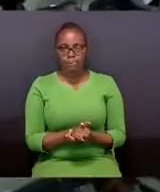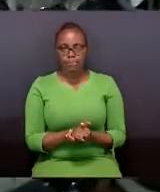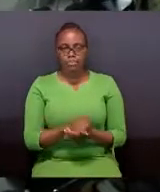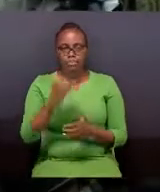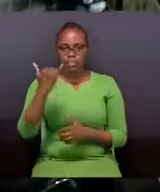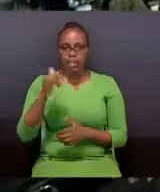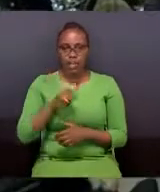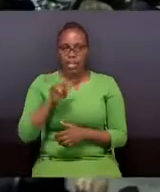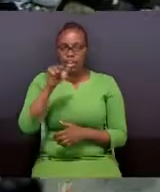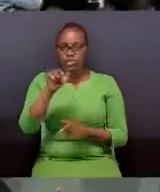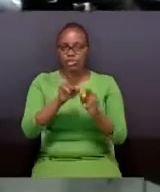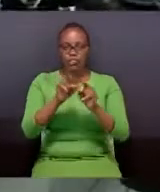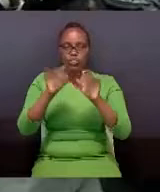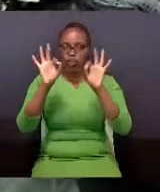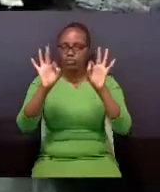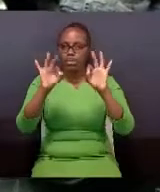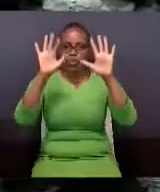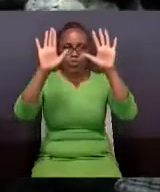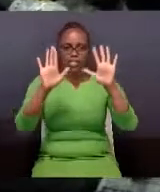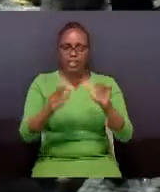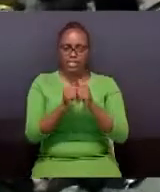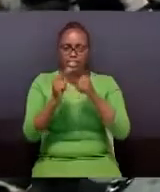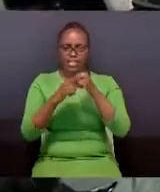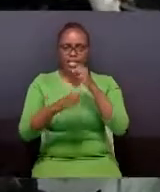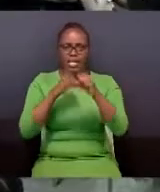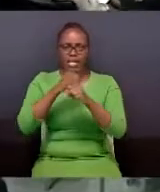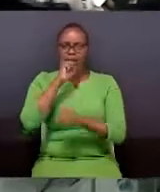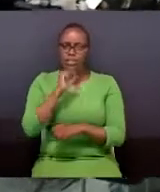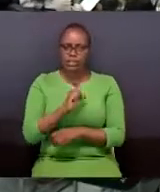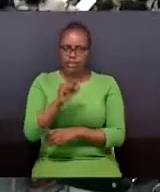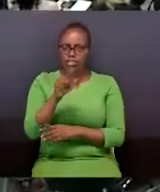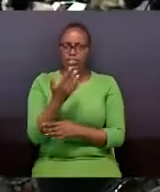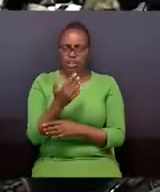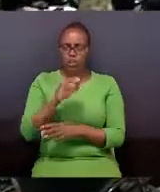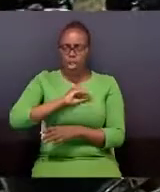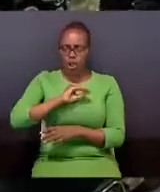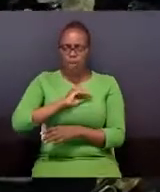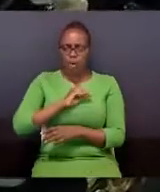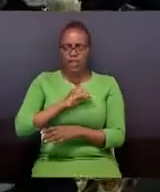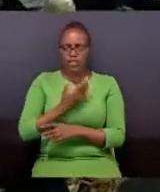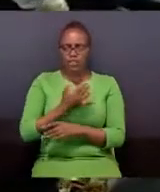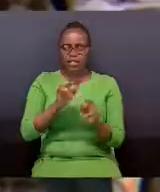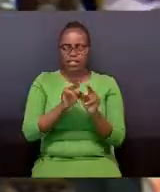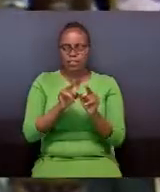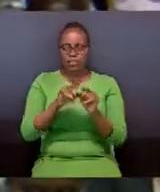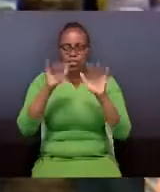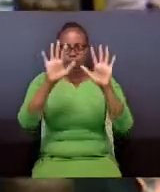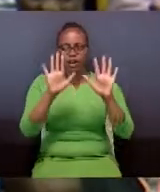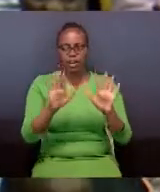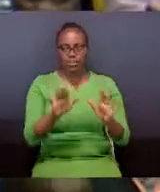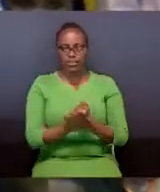Young lady, you are phenomenal. You're 16, shouldn't you be writing your O-levels or something? I mean, you're amazing.